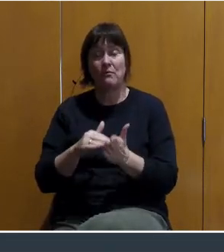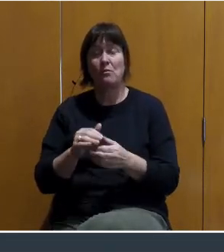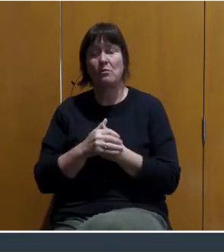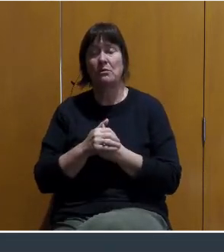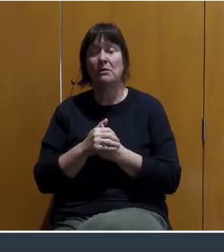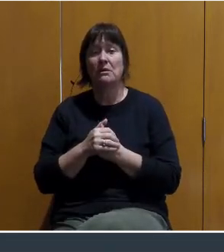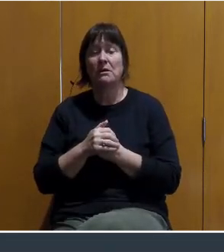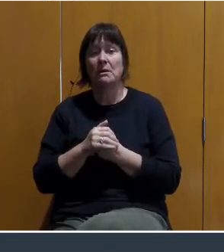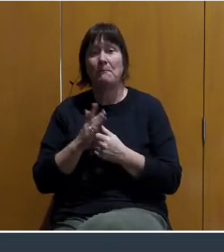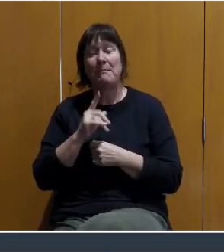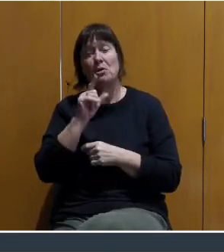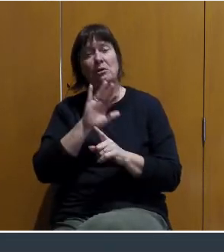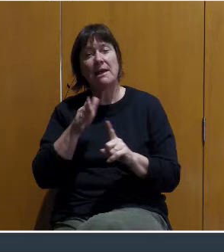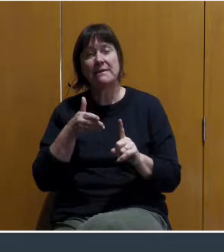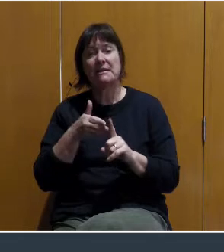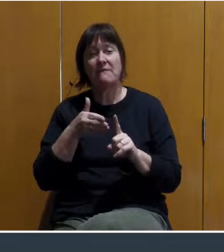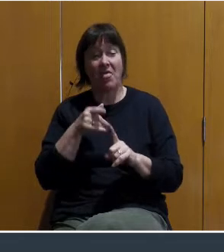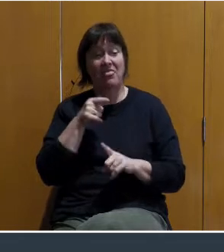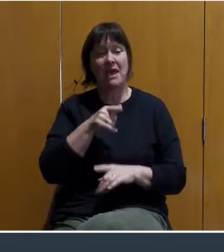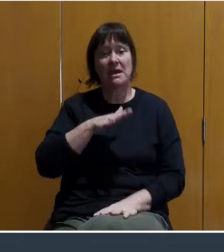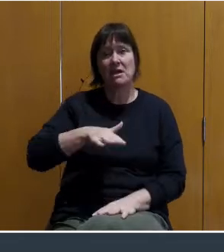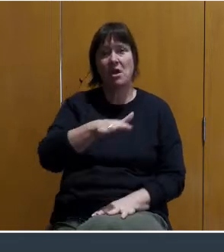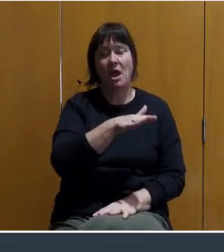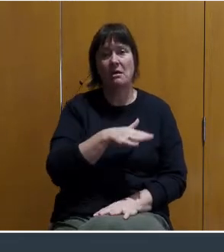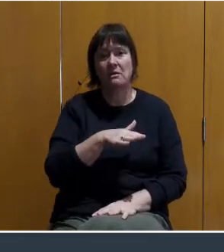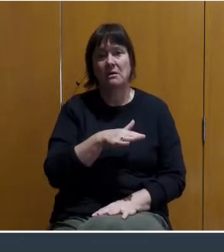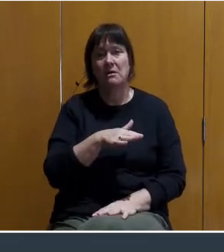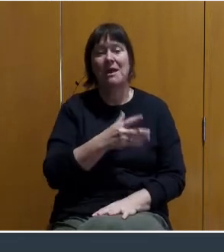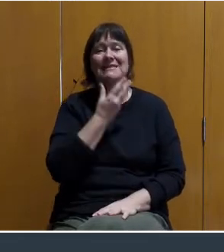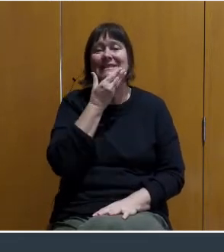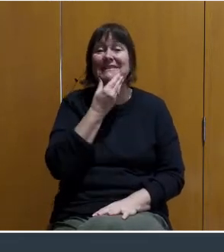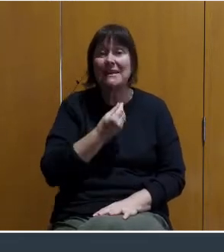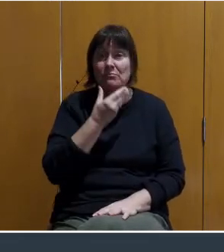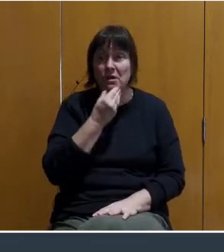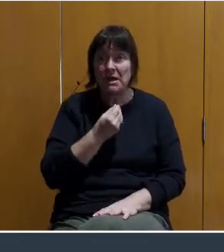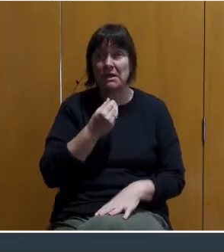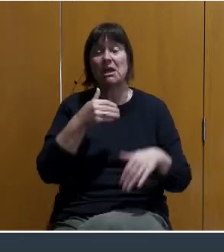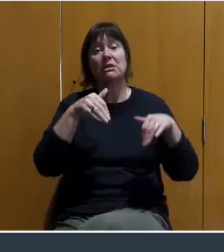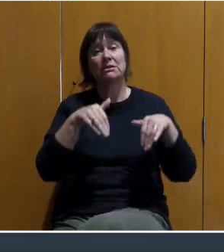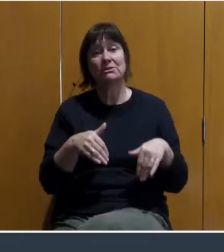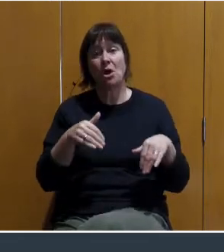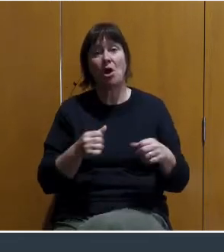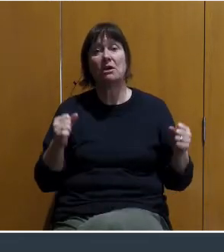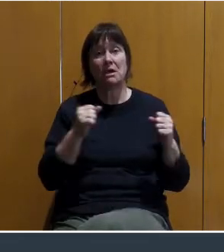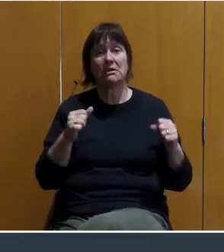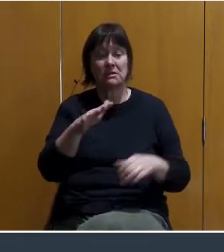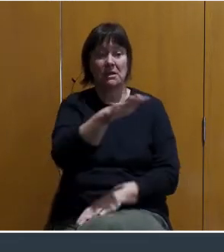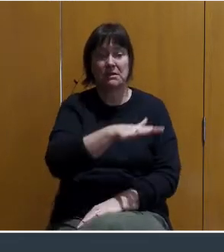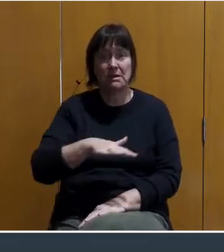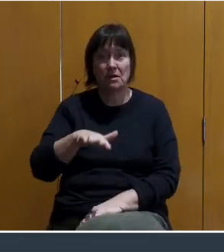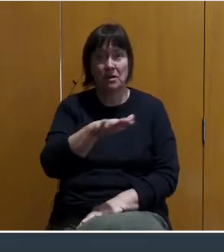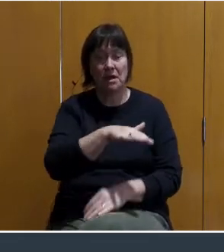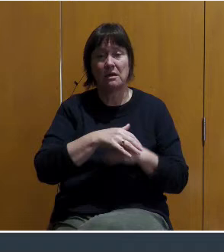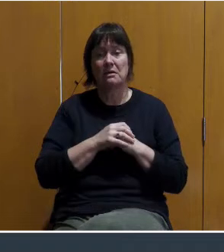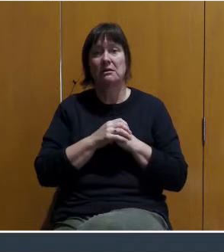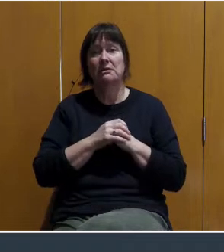perhaps identify that area as an interim dog exercise area. The notion of an interim suggests